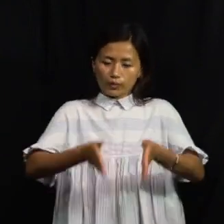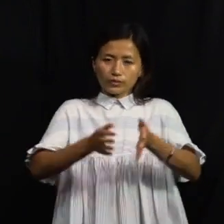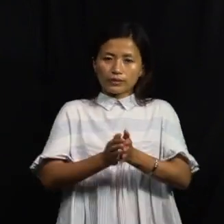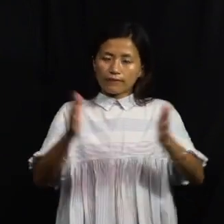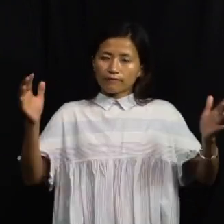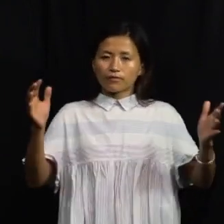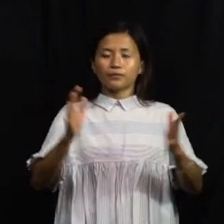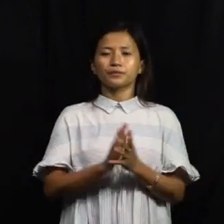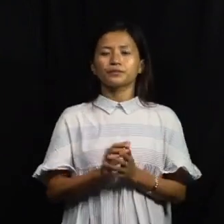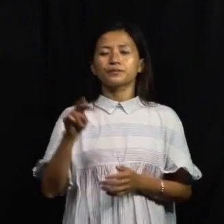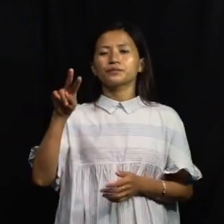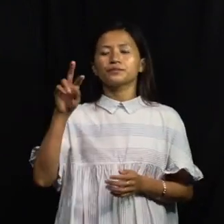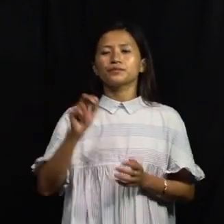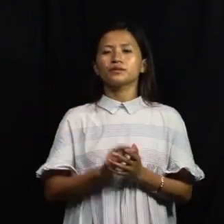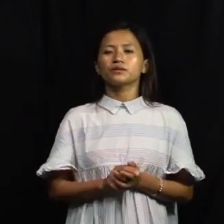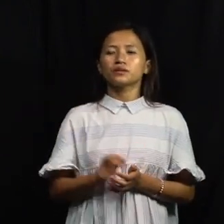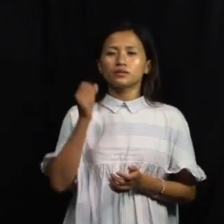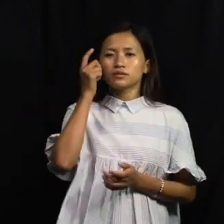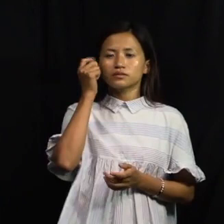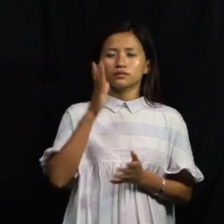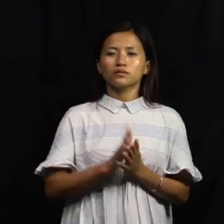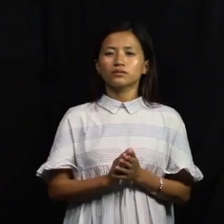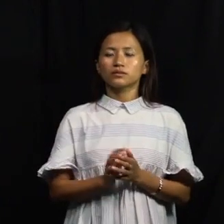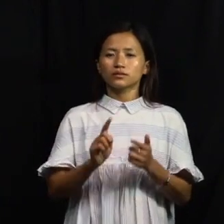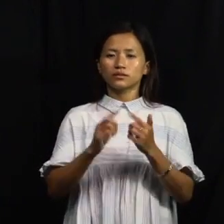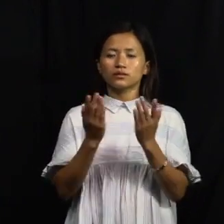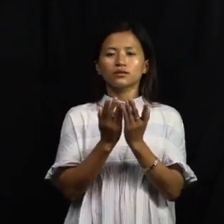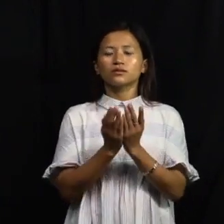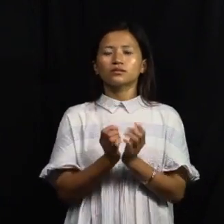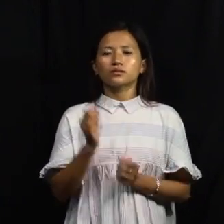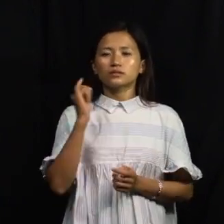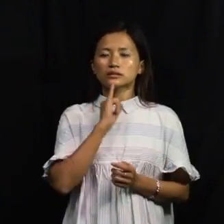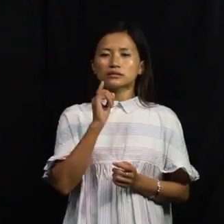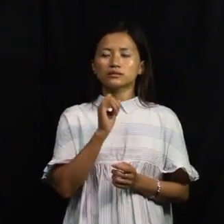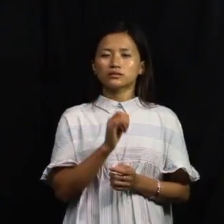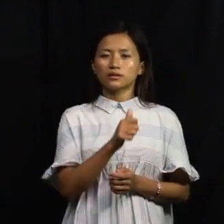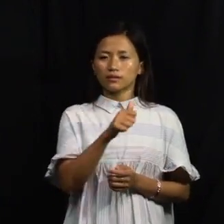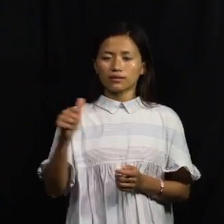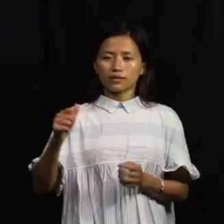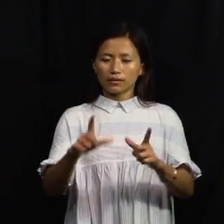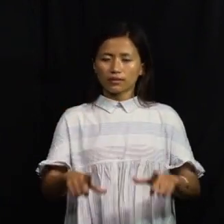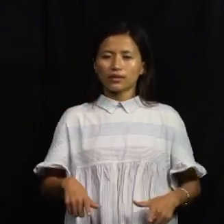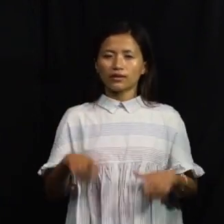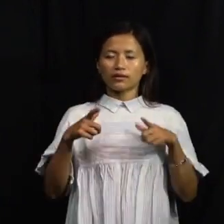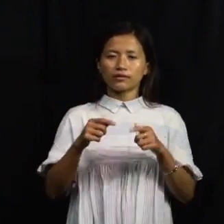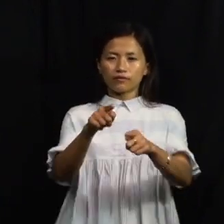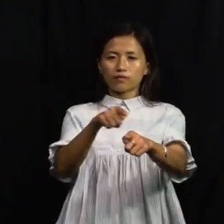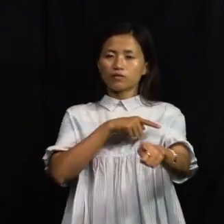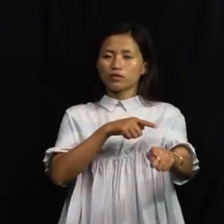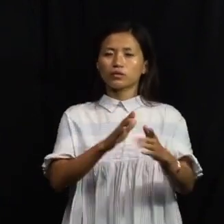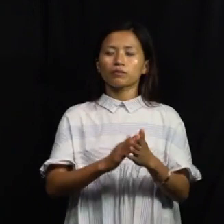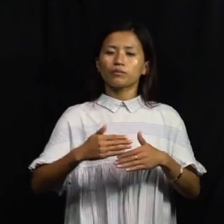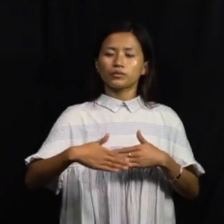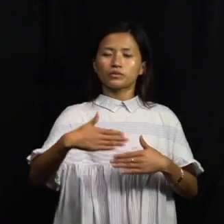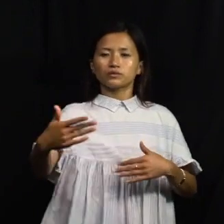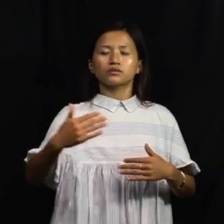broad meaning of education, we understand that education is a lifelong process. Education